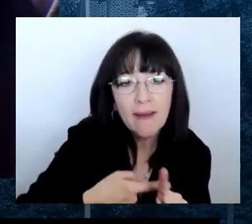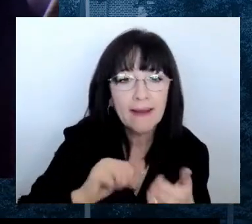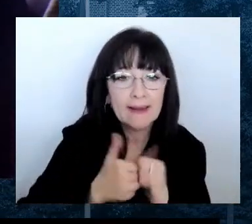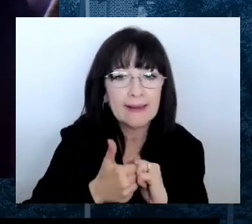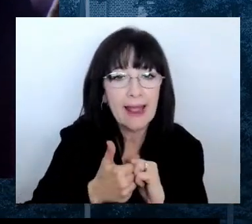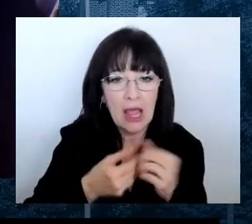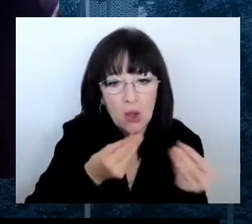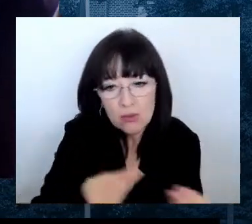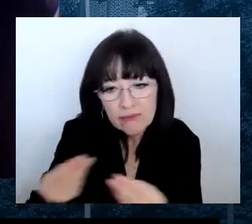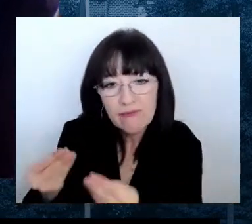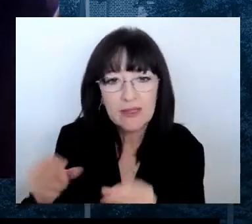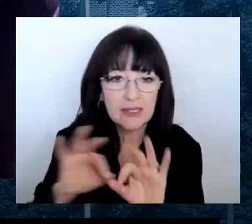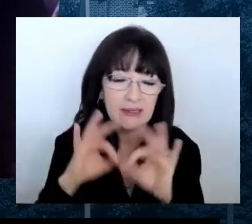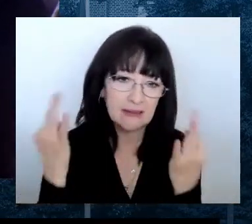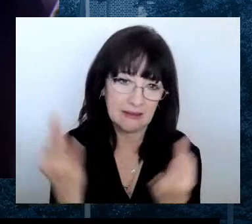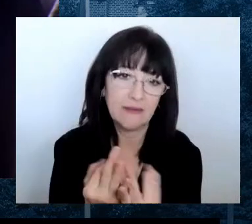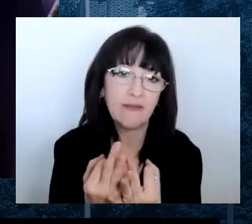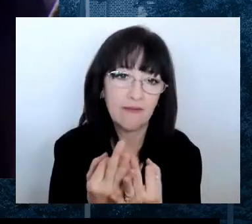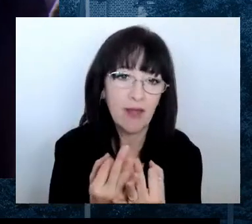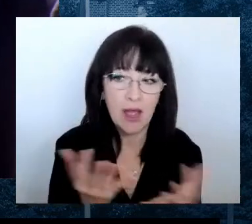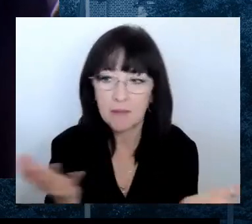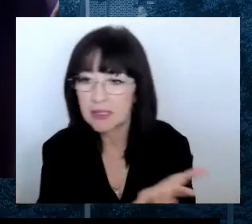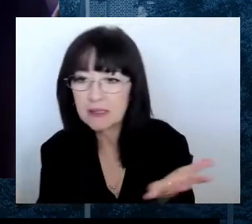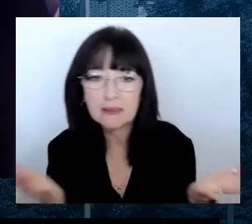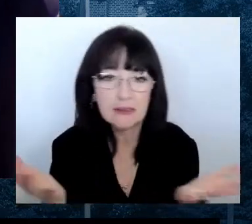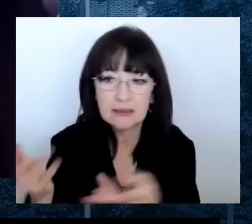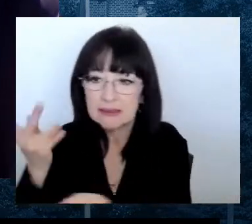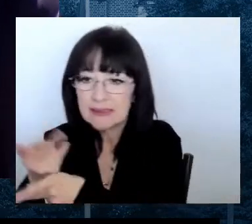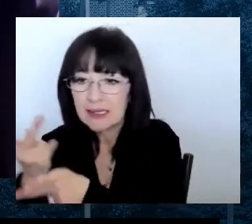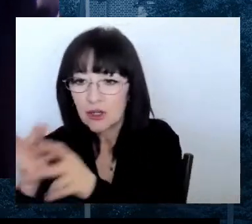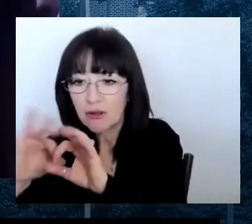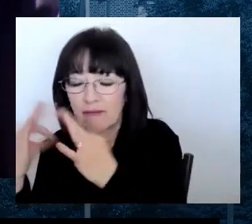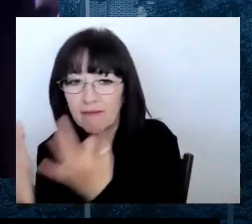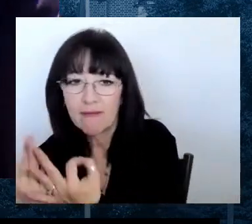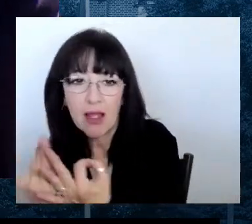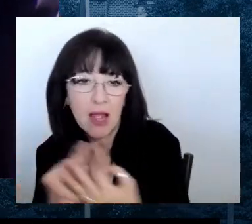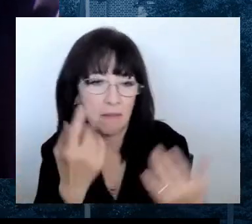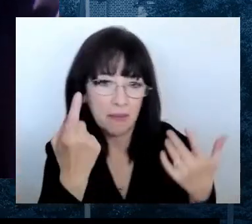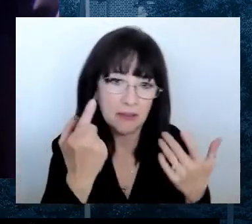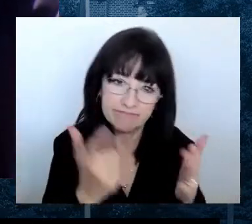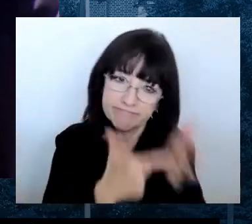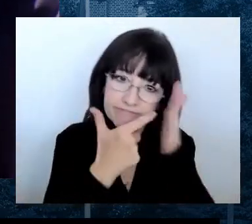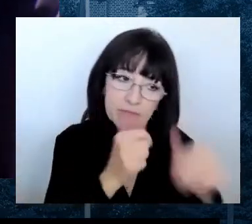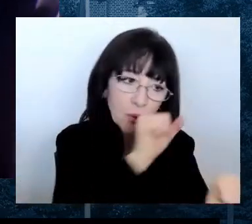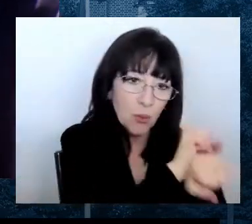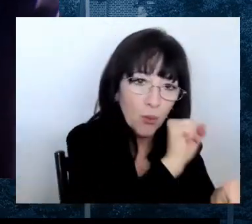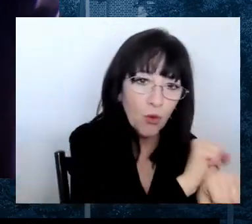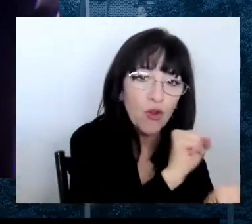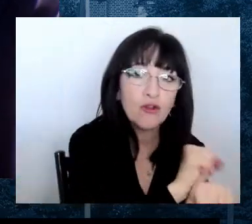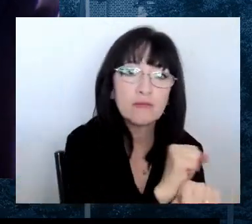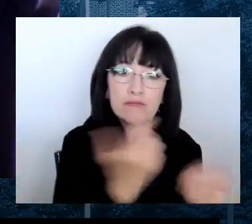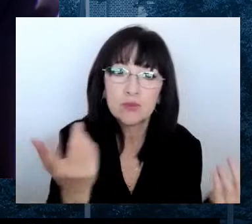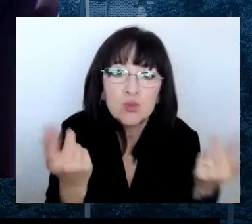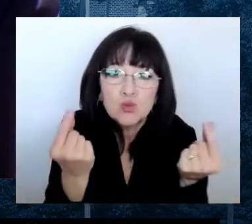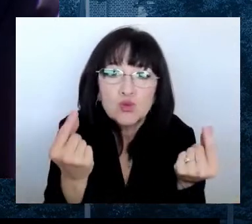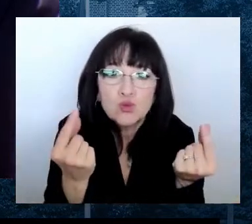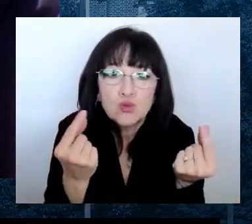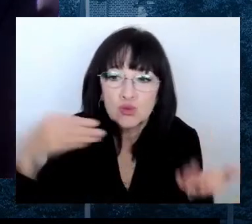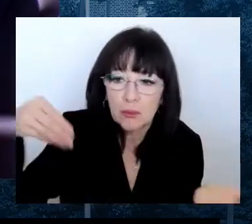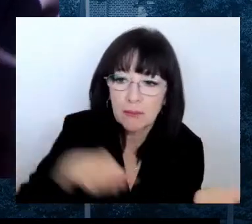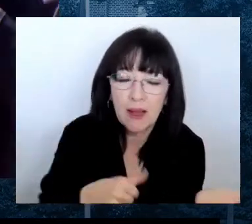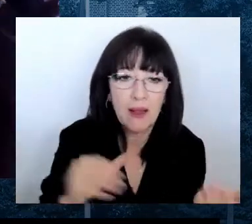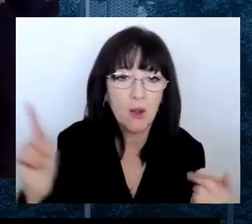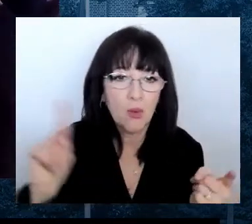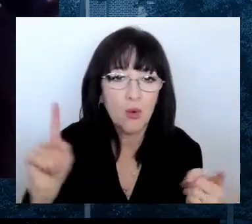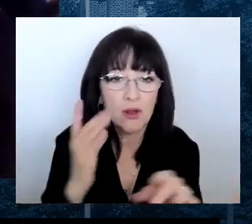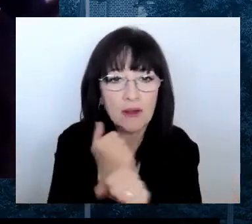Delawareans, today our government makes clear that we have seen your pain and we have heard your calls for change. As elected officials,